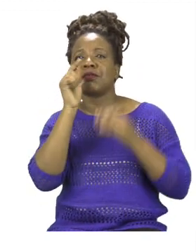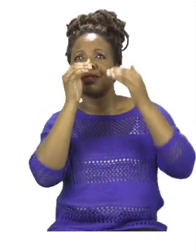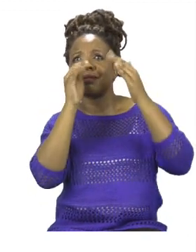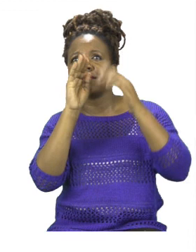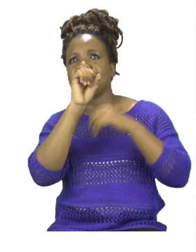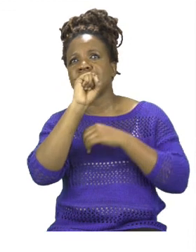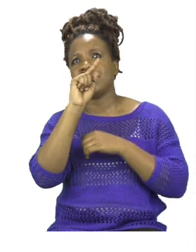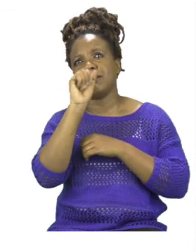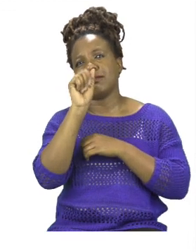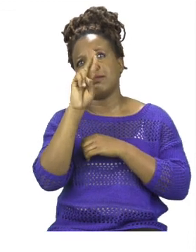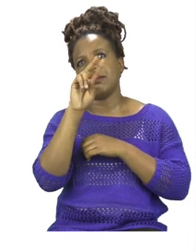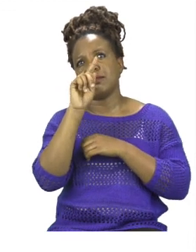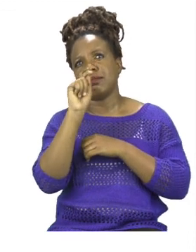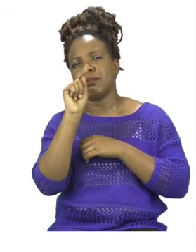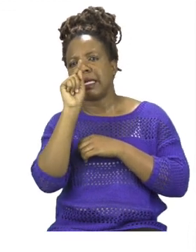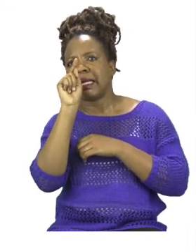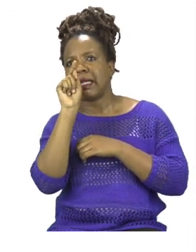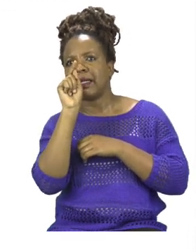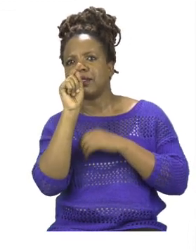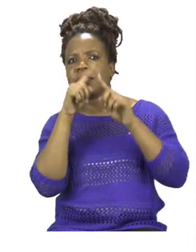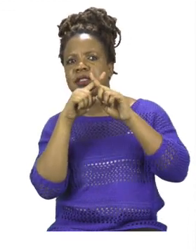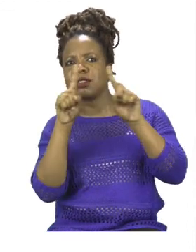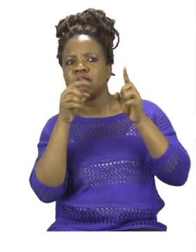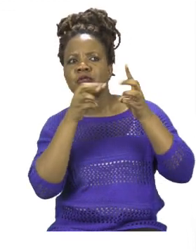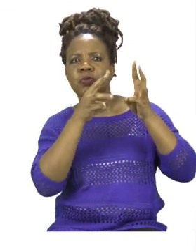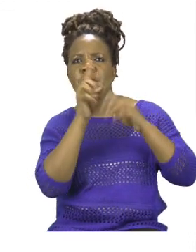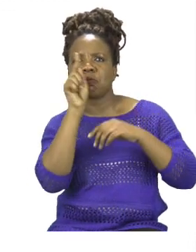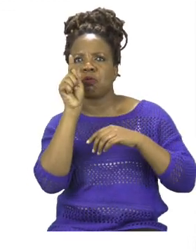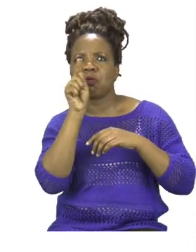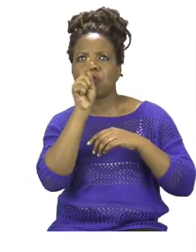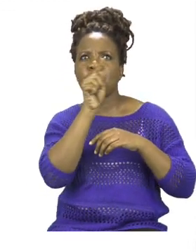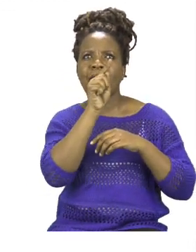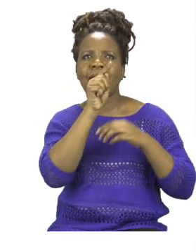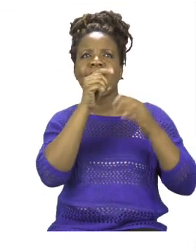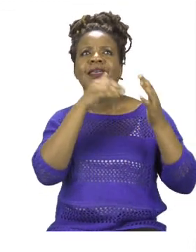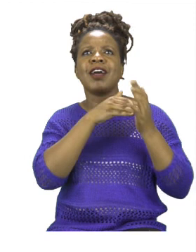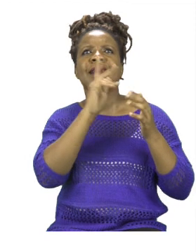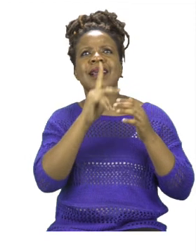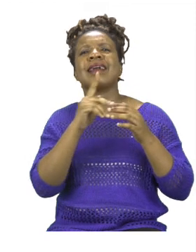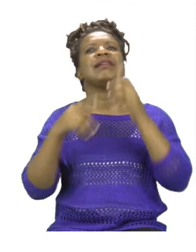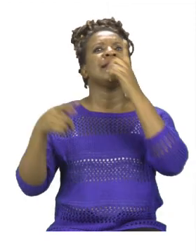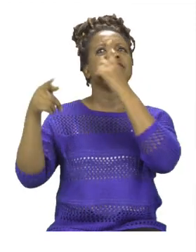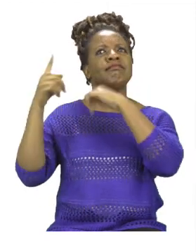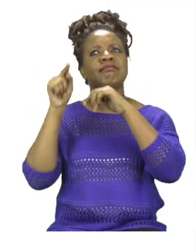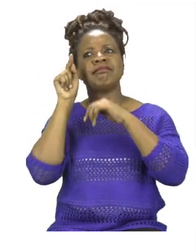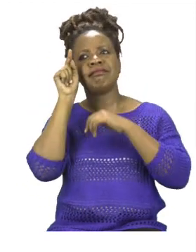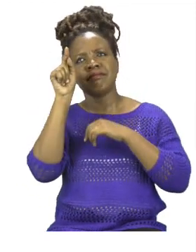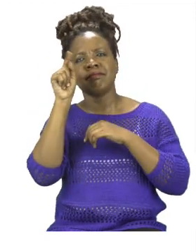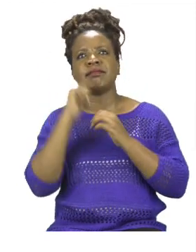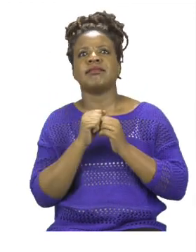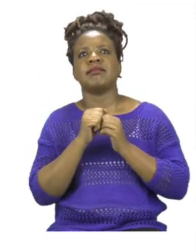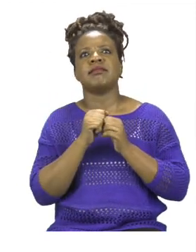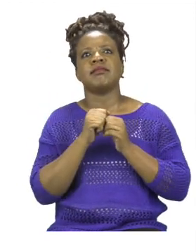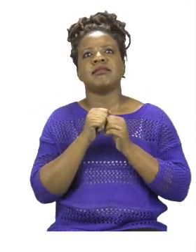and try a different route. Make sure that when you finally get to the finish where